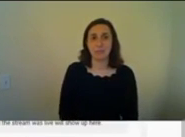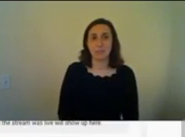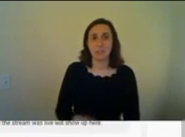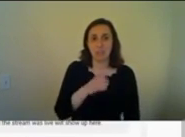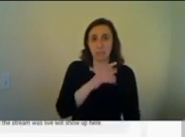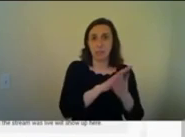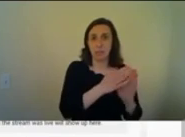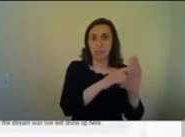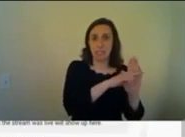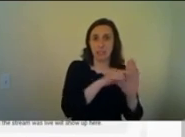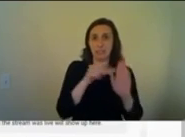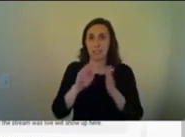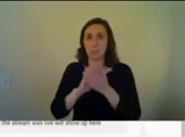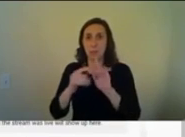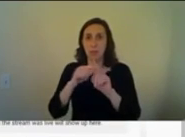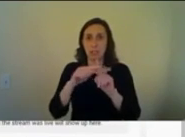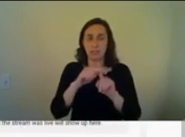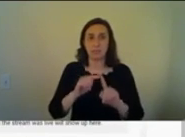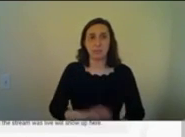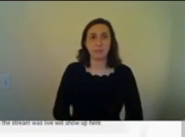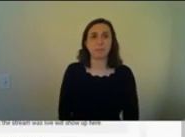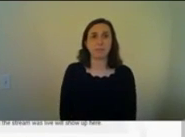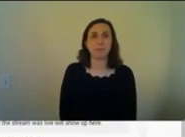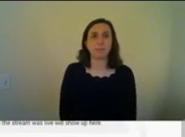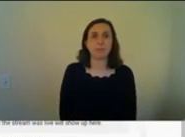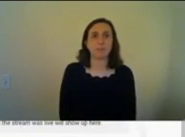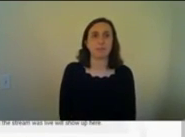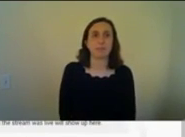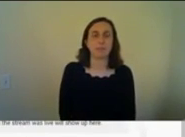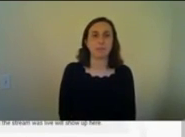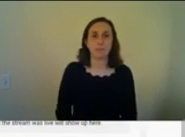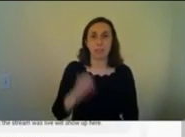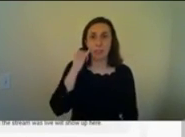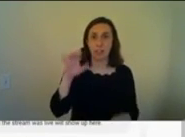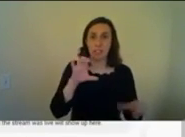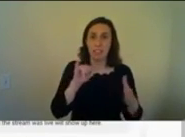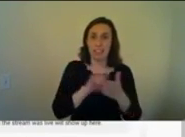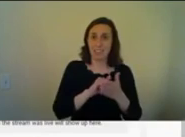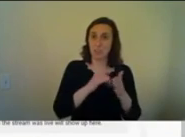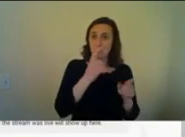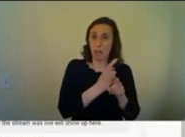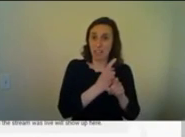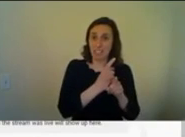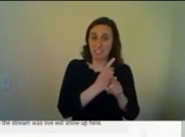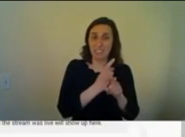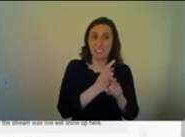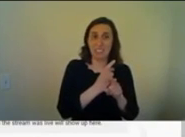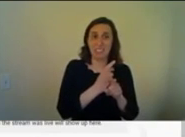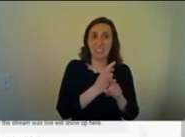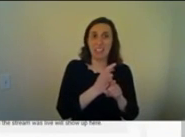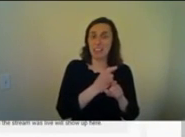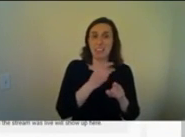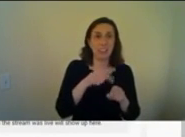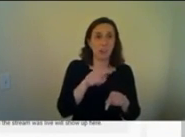That's going to become positive. If I've done this first step right, using these leading terms, these will always